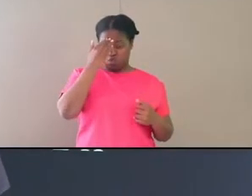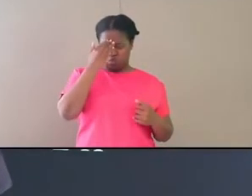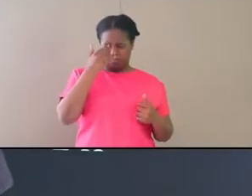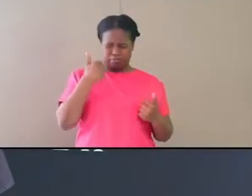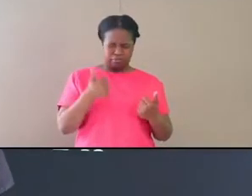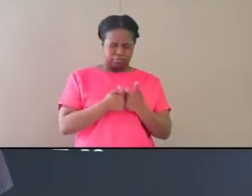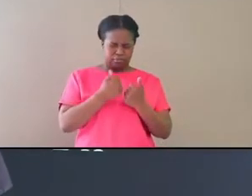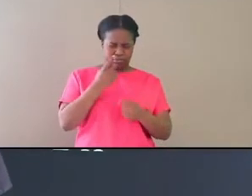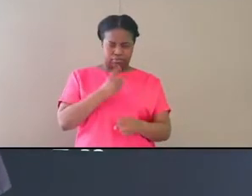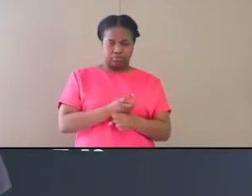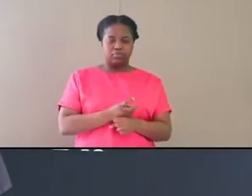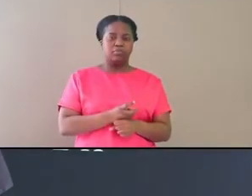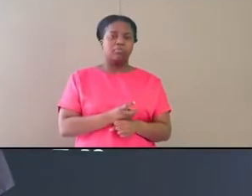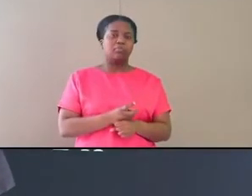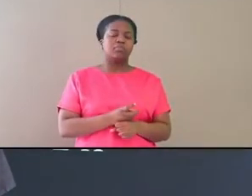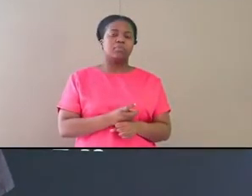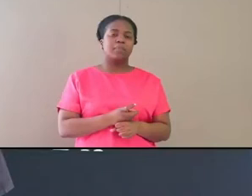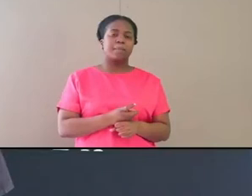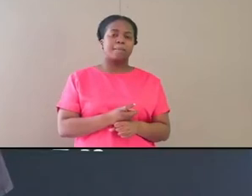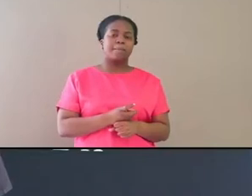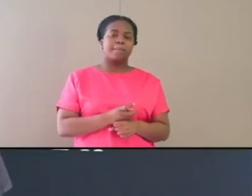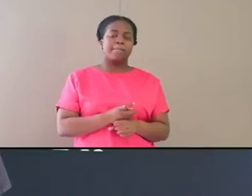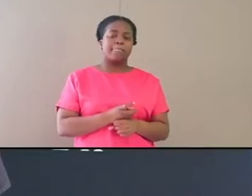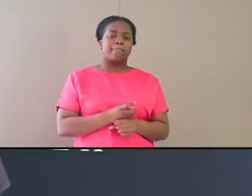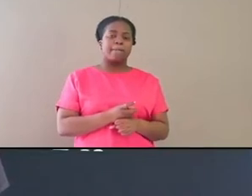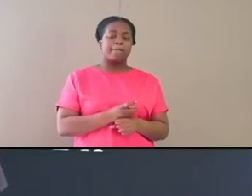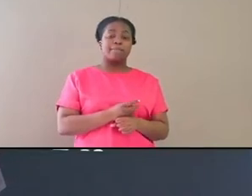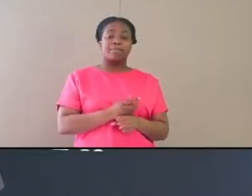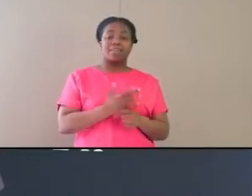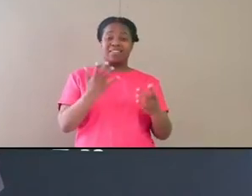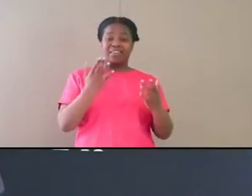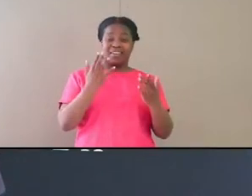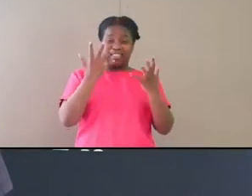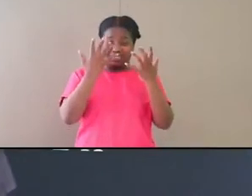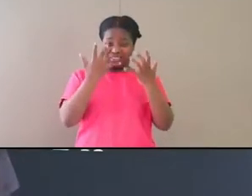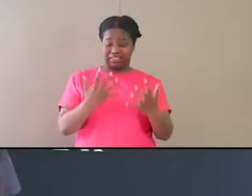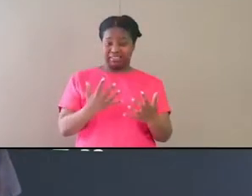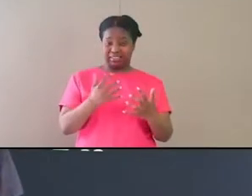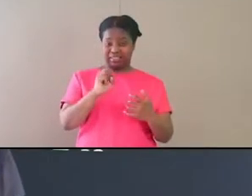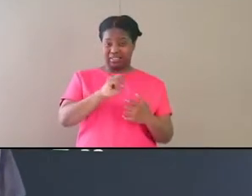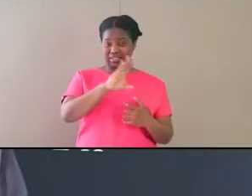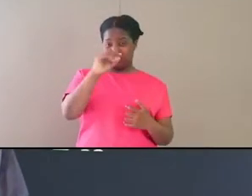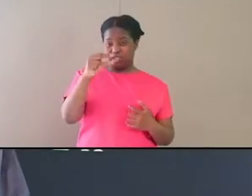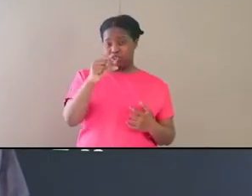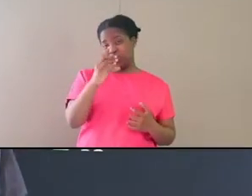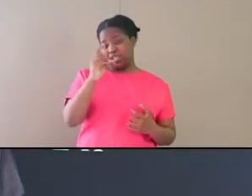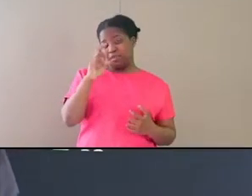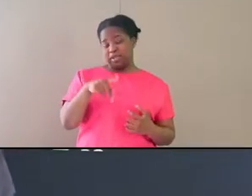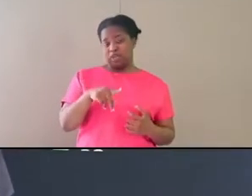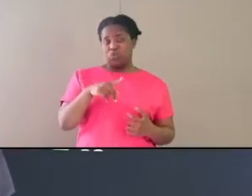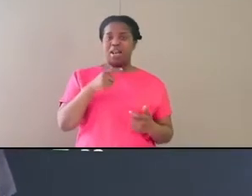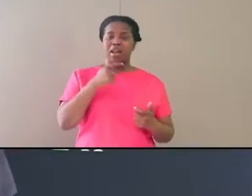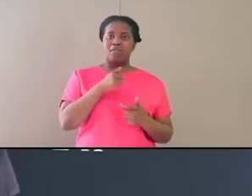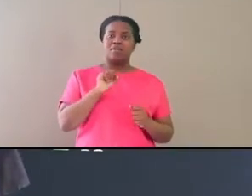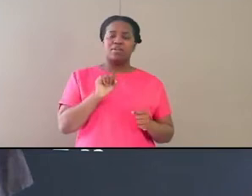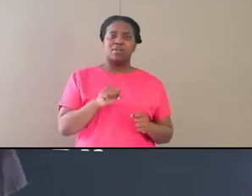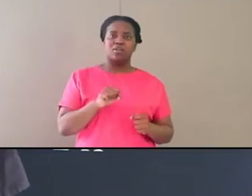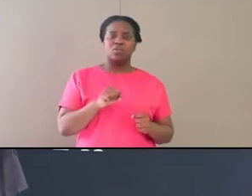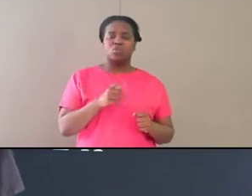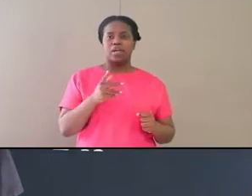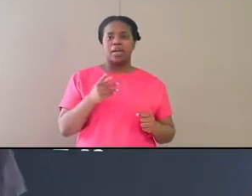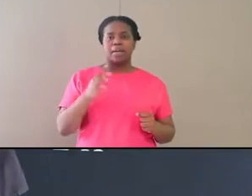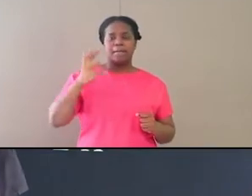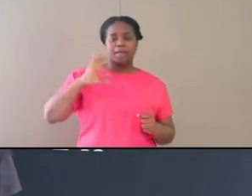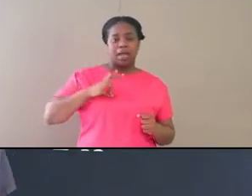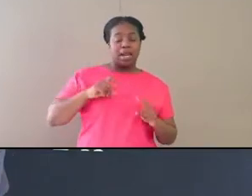the fiscal situation is. I mean, at work, we are kind of laughing about, okay, we're going to get